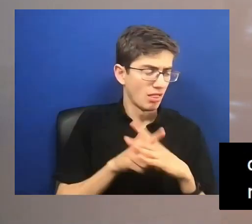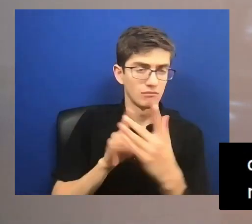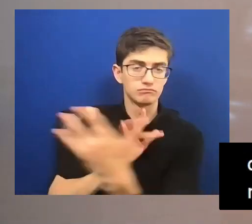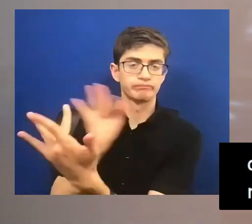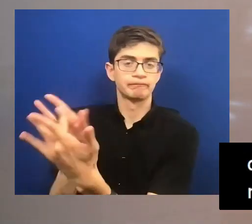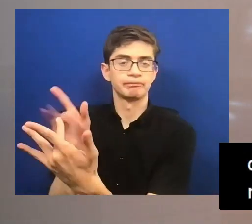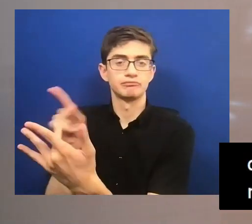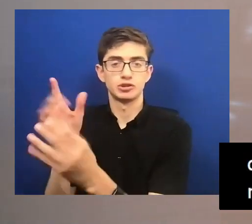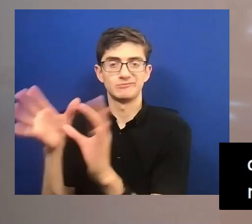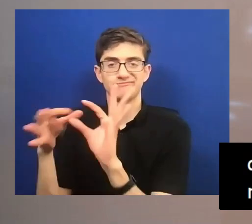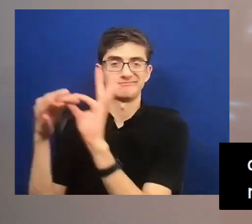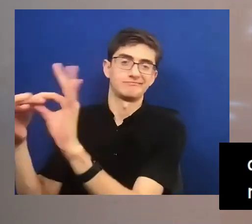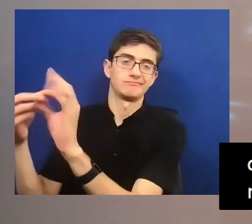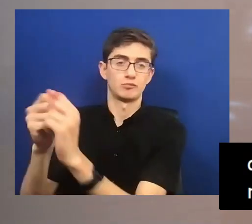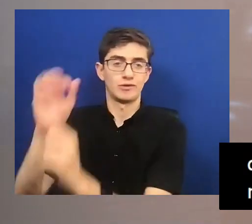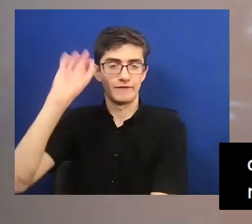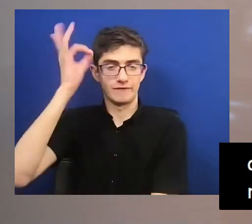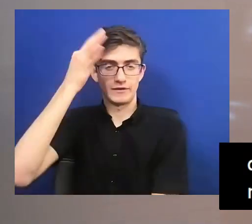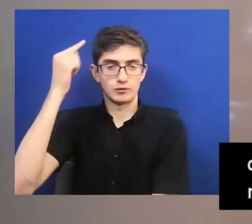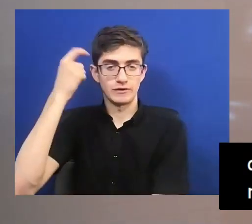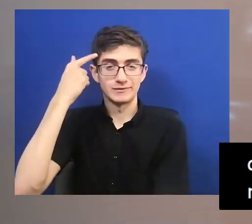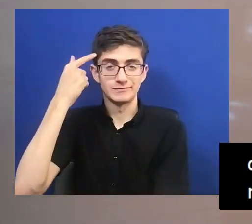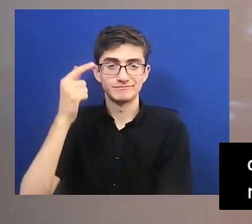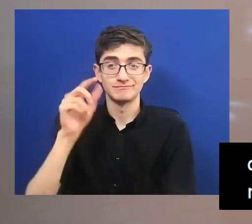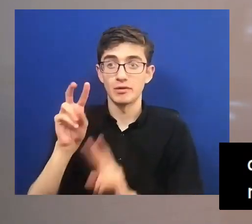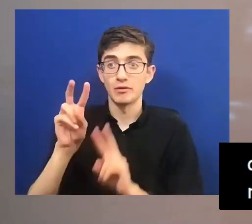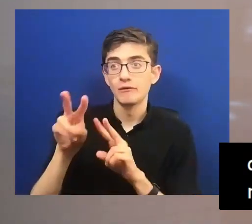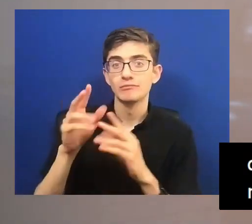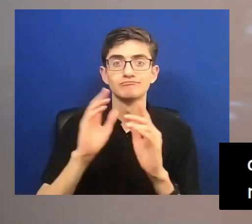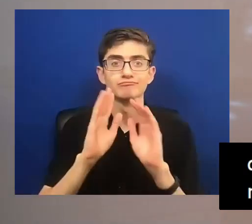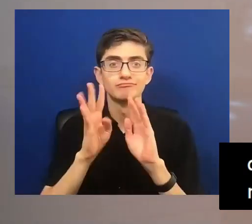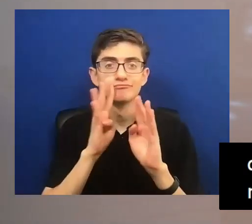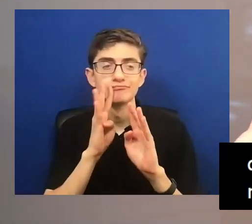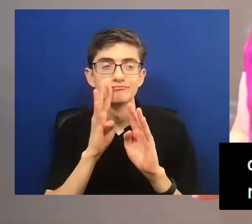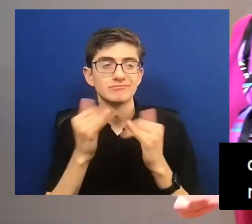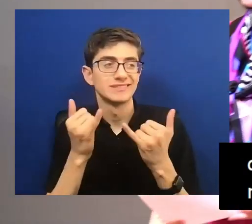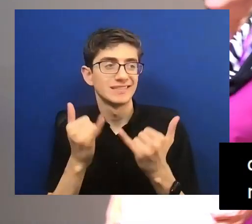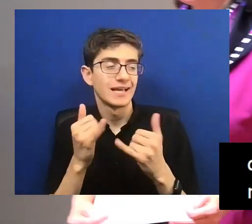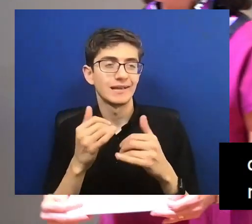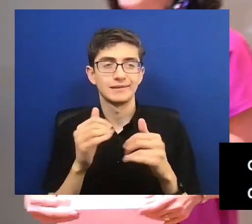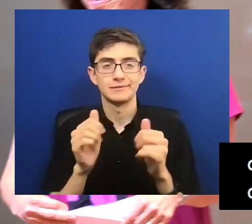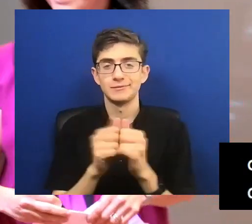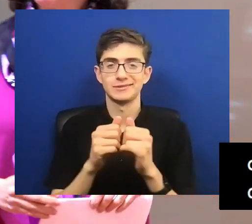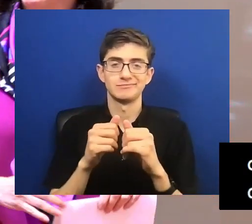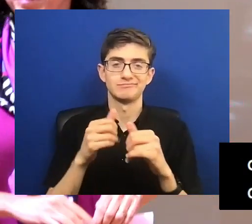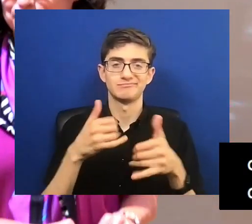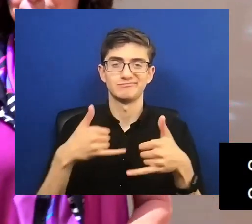to talking to you all through the program and at the reception. Thank you.